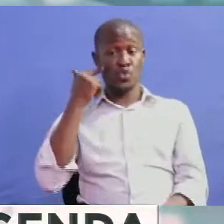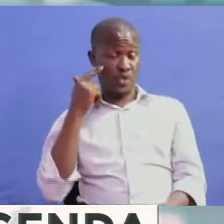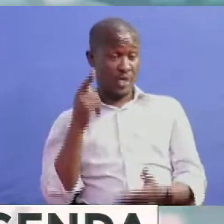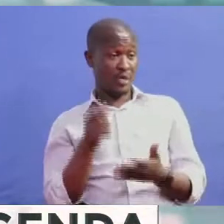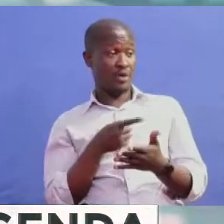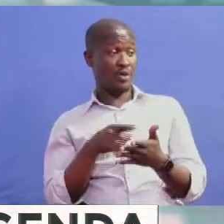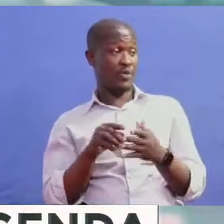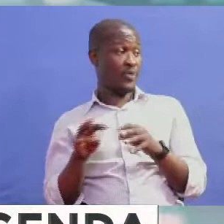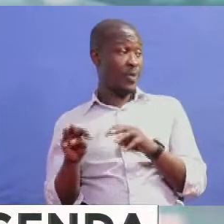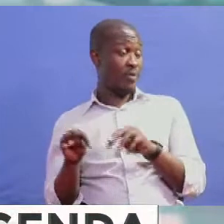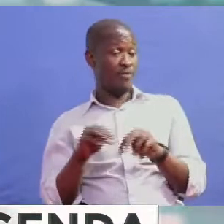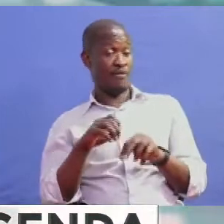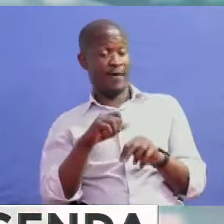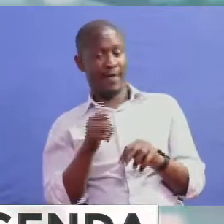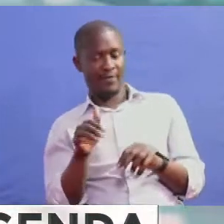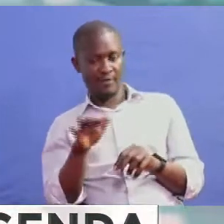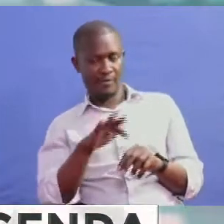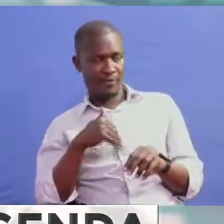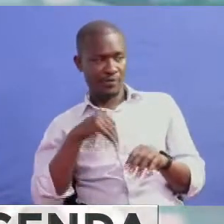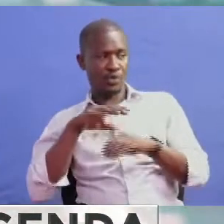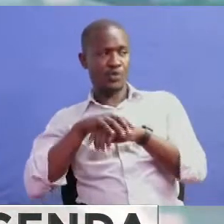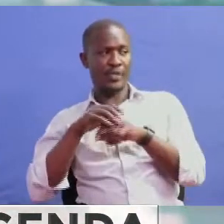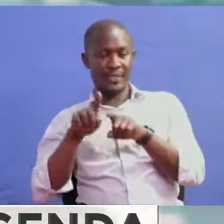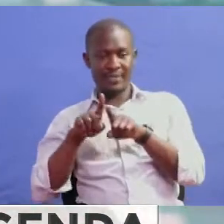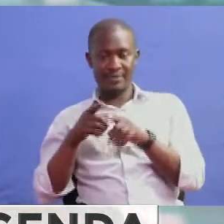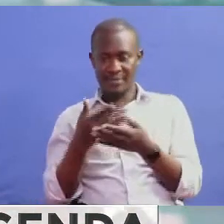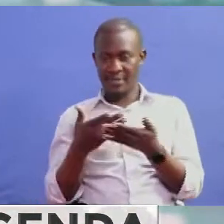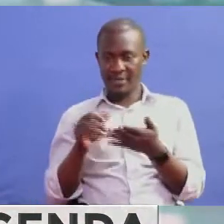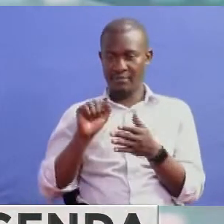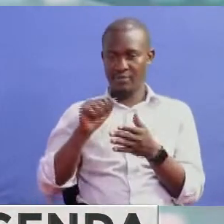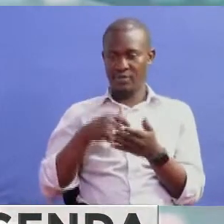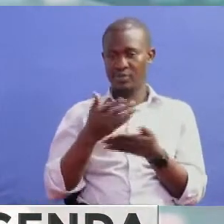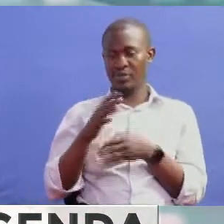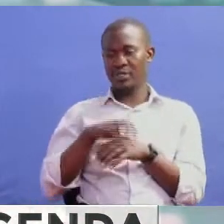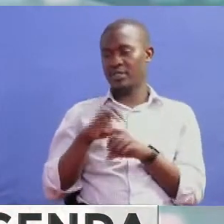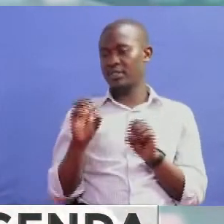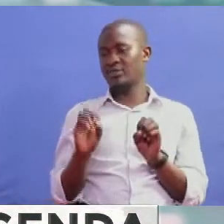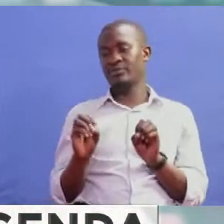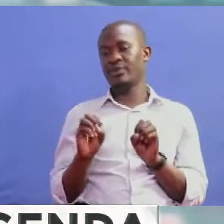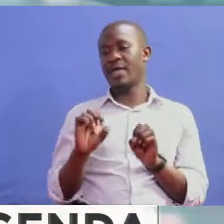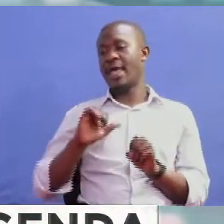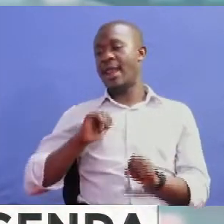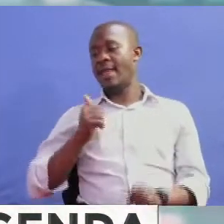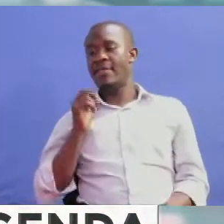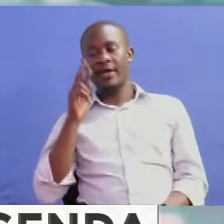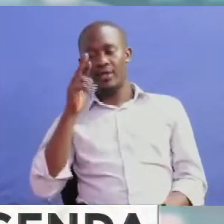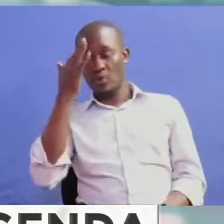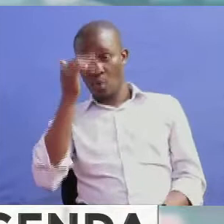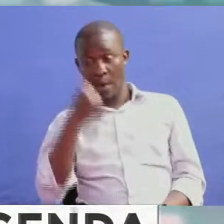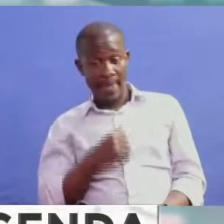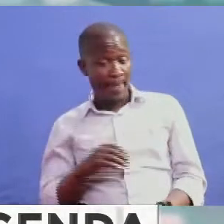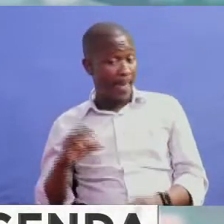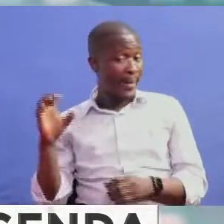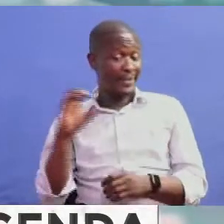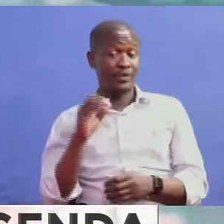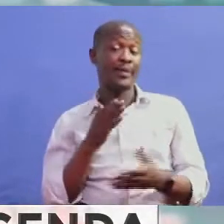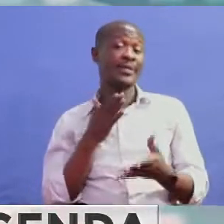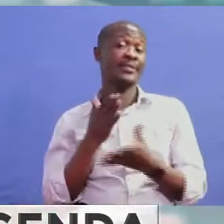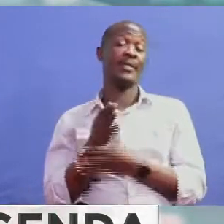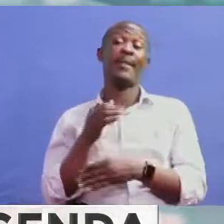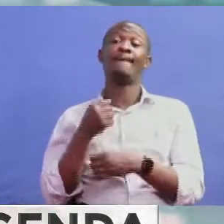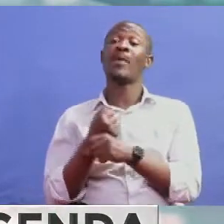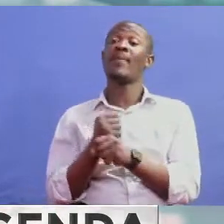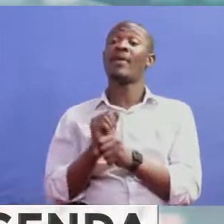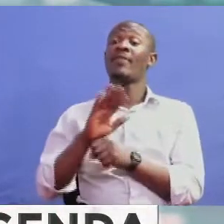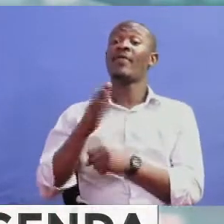will move elsewhere to get the same thing that you say they cannot get. Another reason why the customer is always right, they may think they are